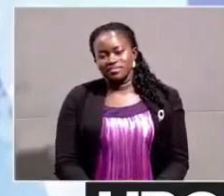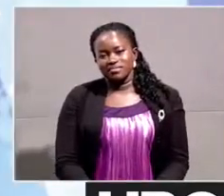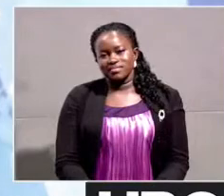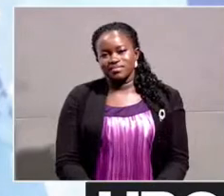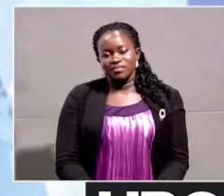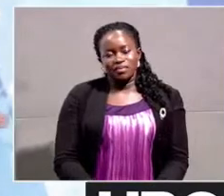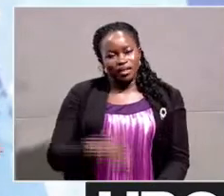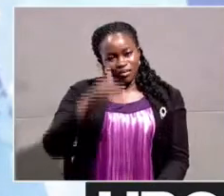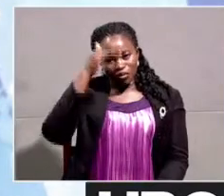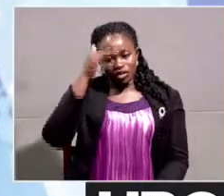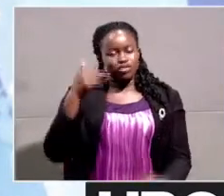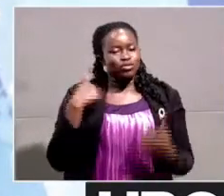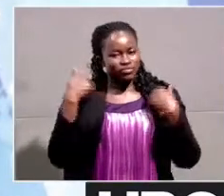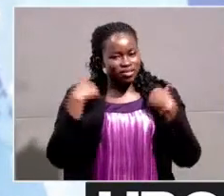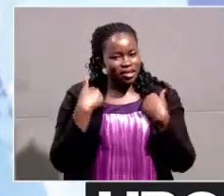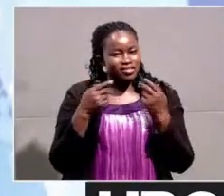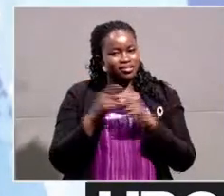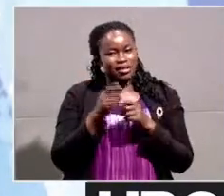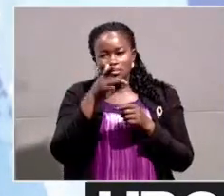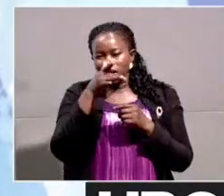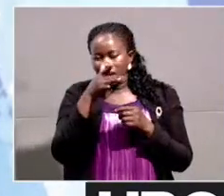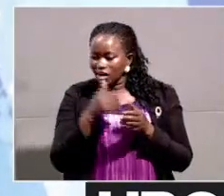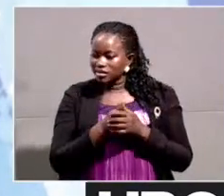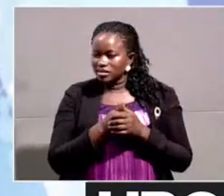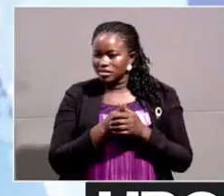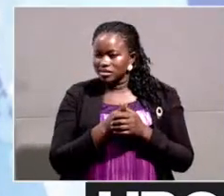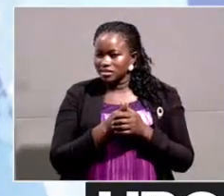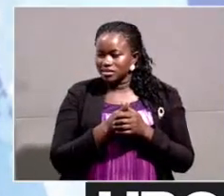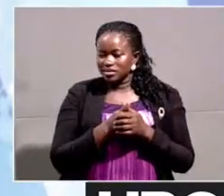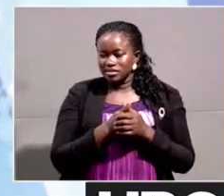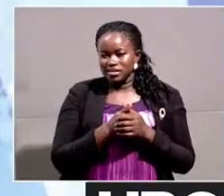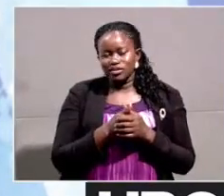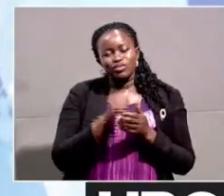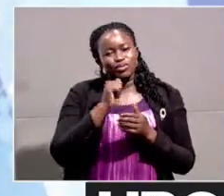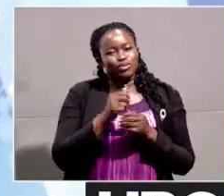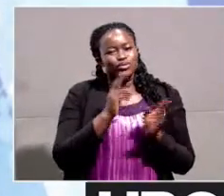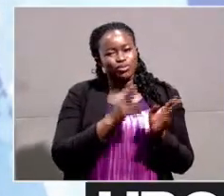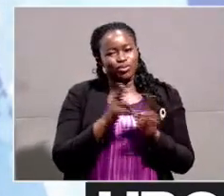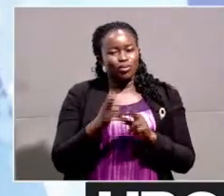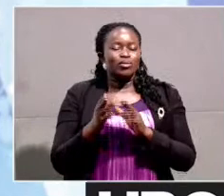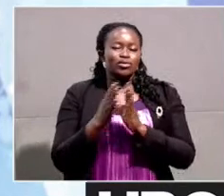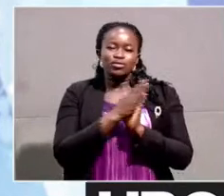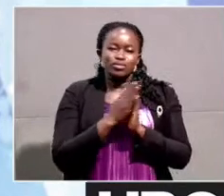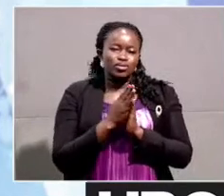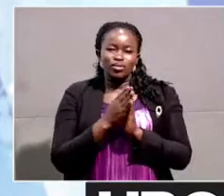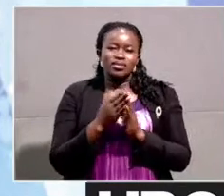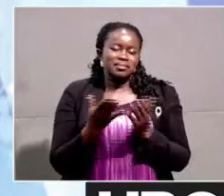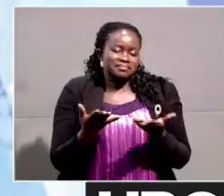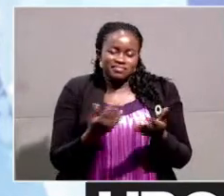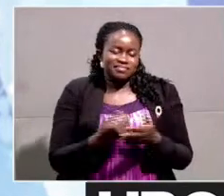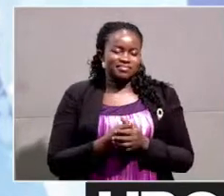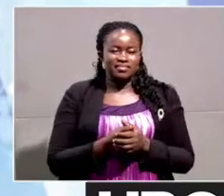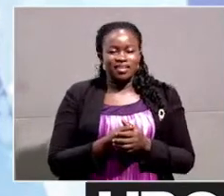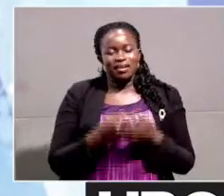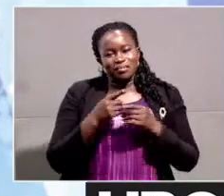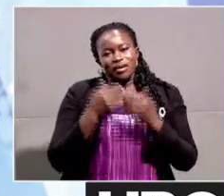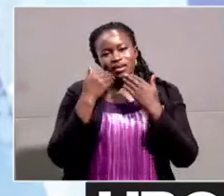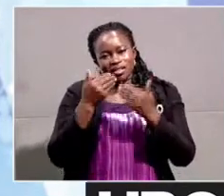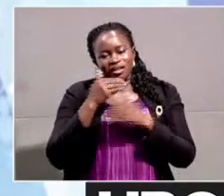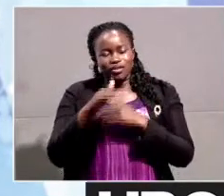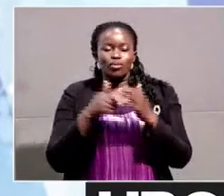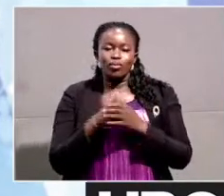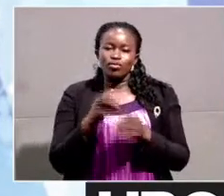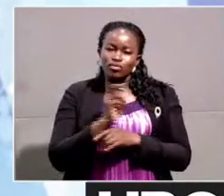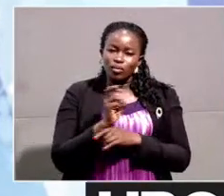Police officers being conned is not a story usual in anyone's ears, but we thank you so much for